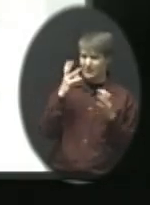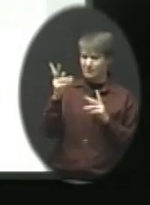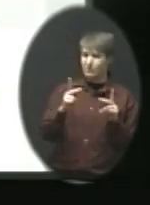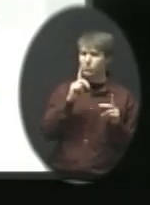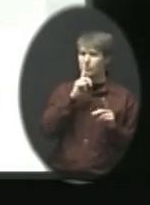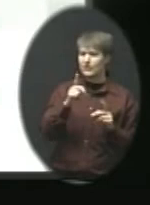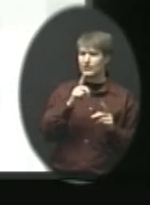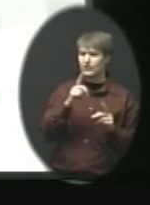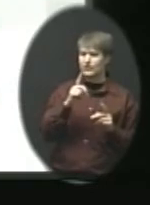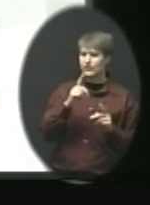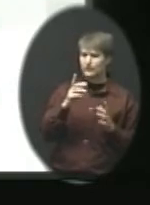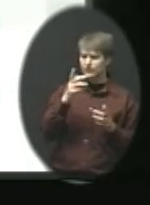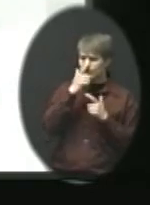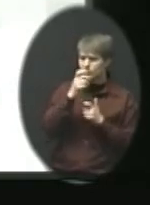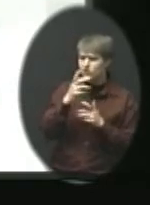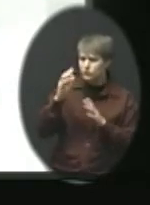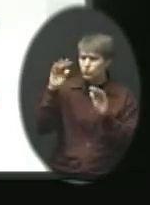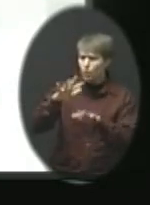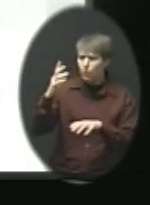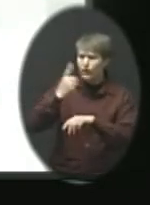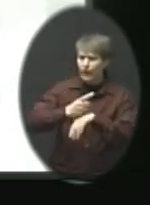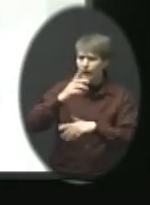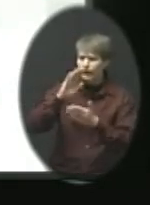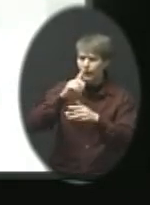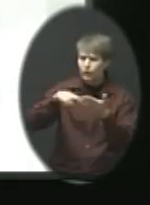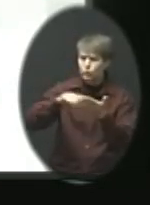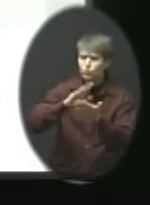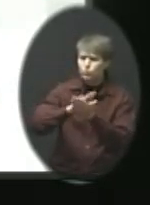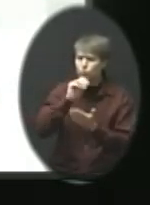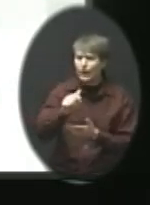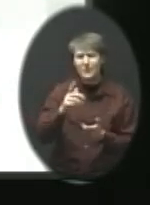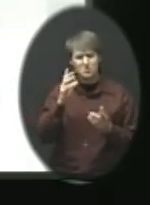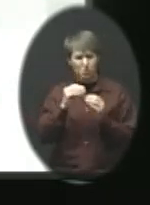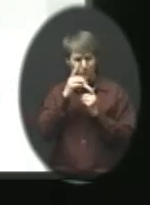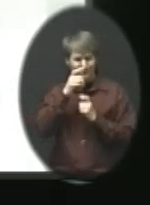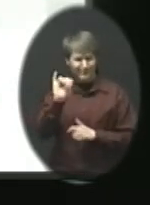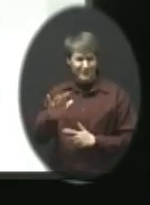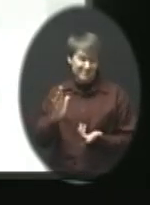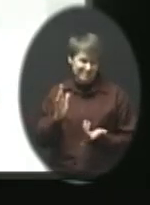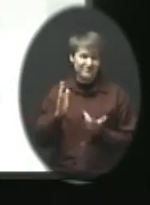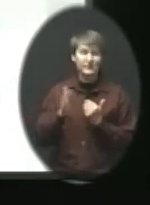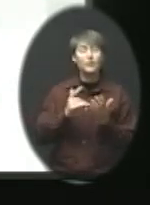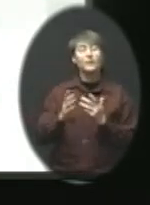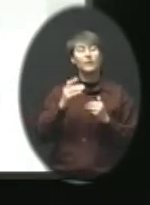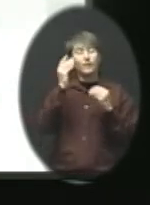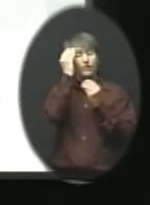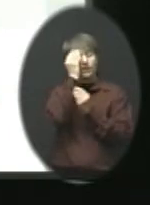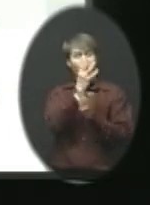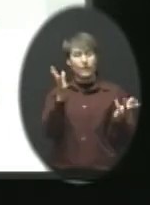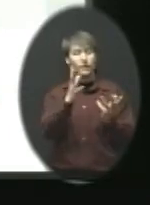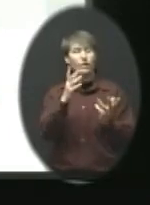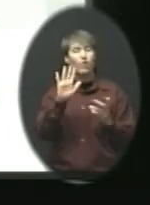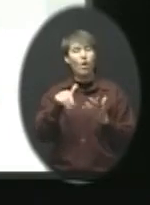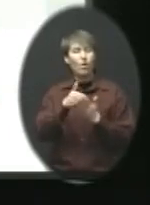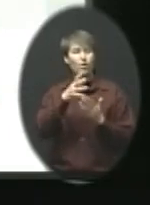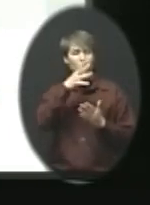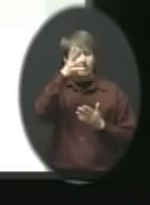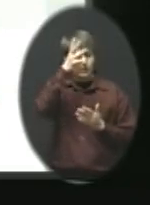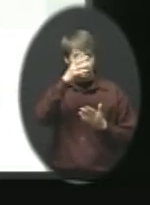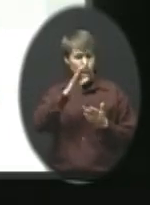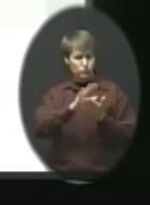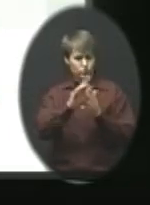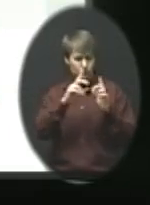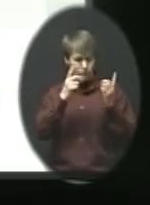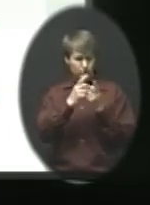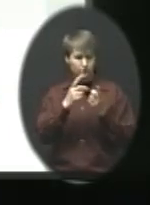we were having a snow day or not. But we had an opportunity to send this out to all our parents in our school district. The email comes through